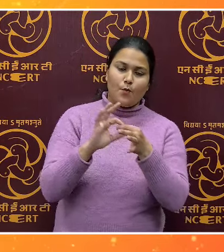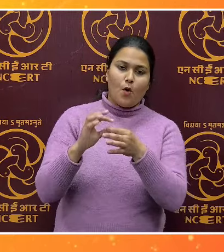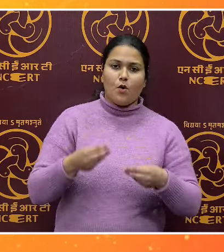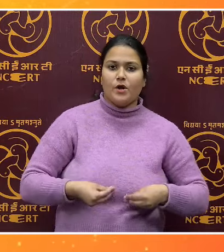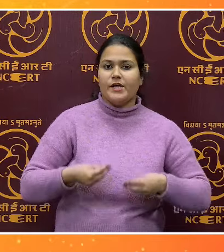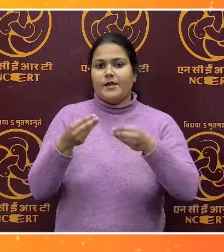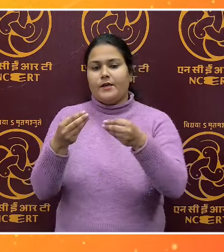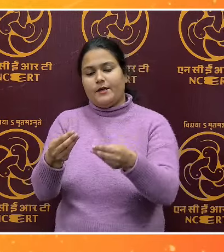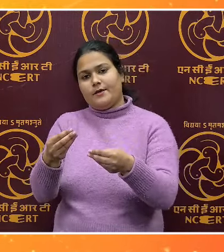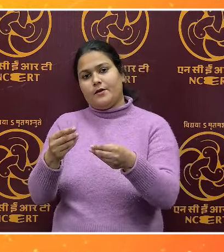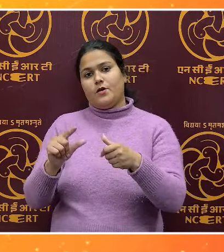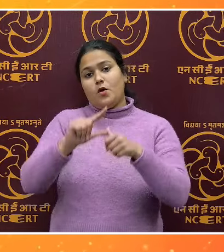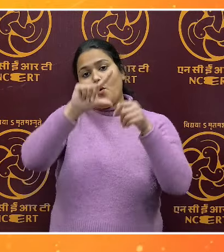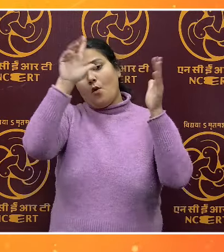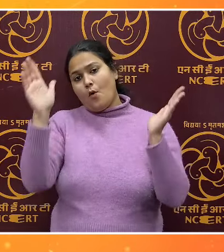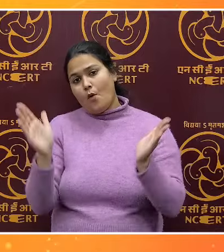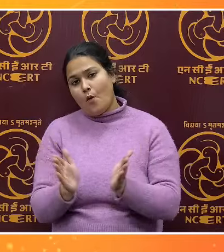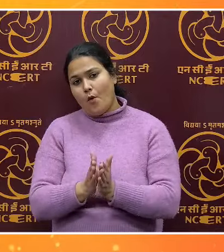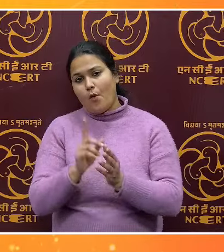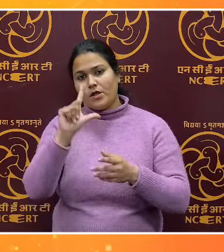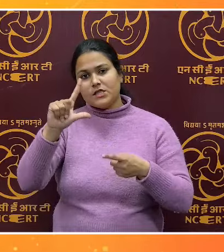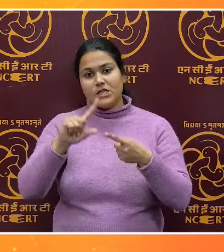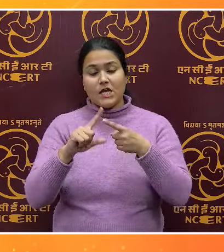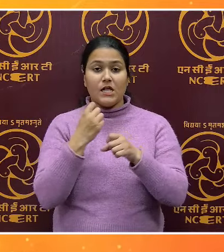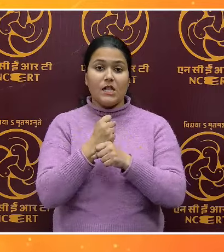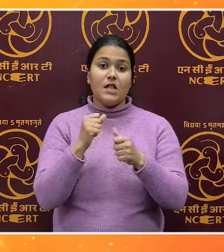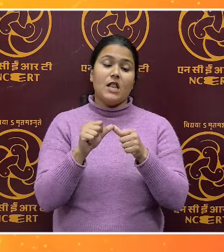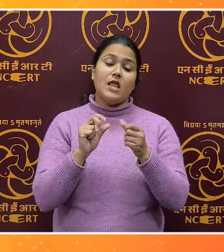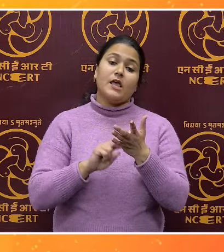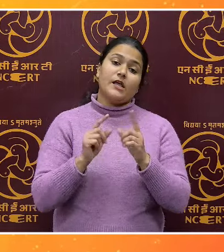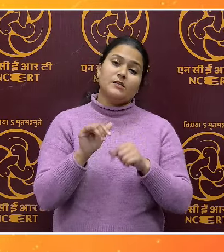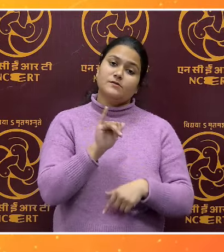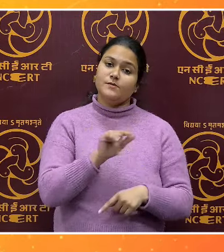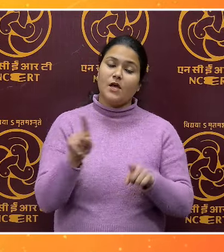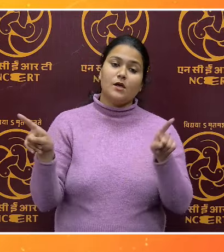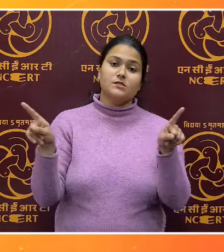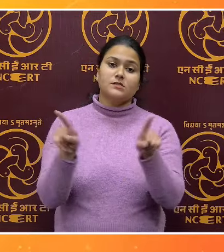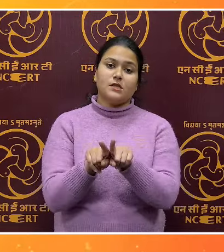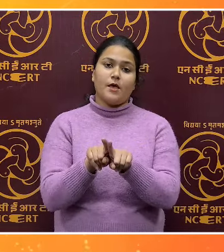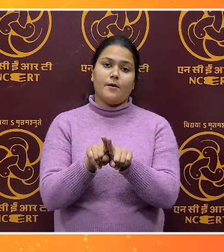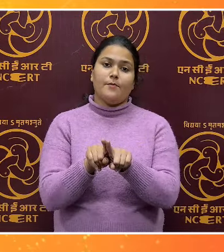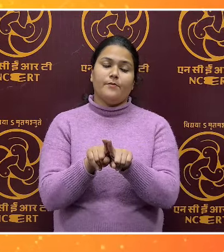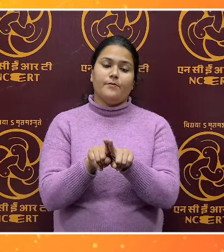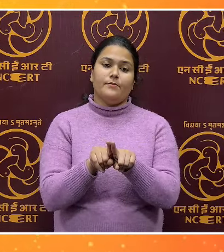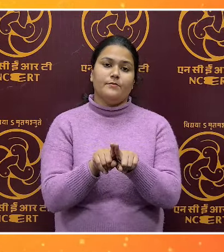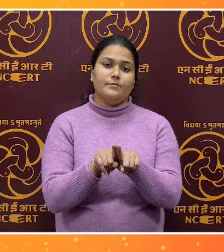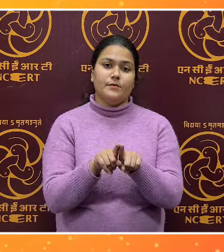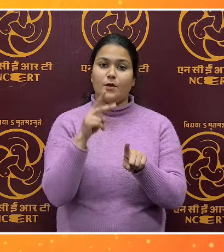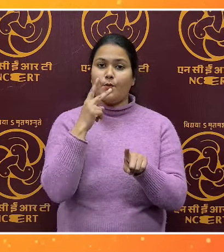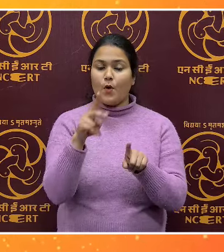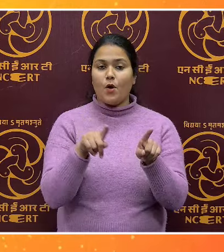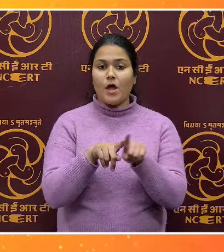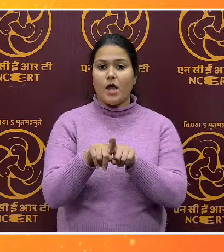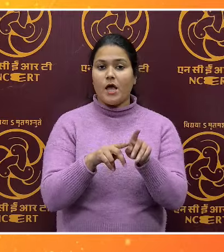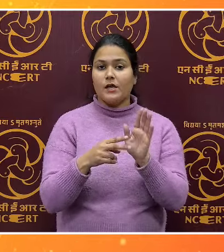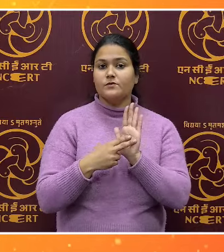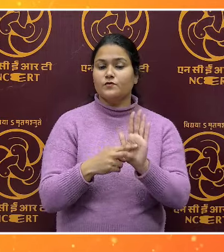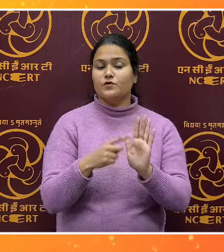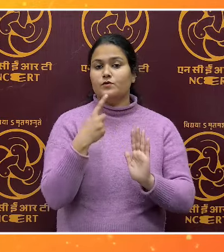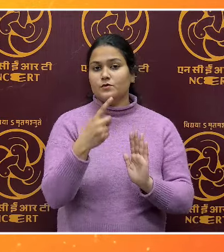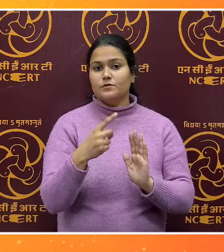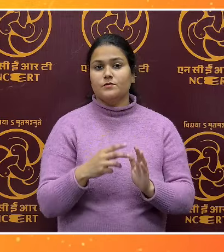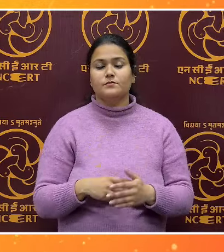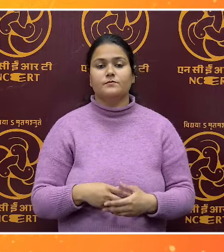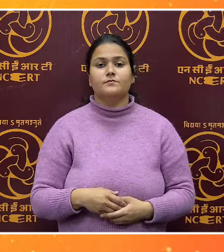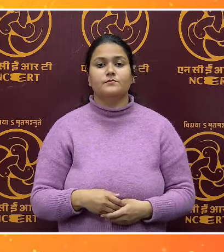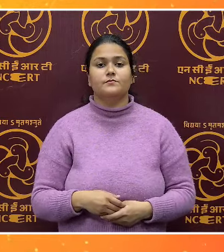That means all the ligands will be same. CONH3 whole 6 3 plus. 6 NH3 is